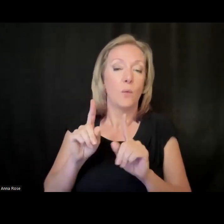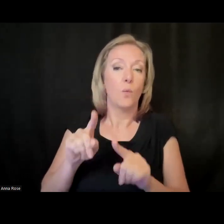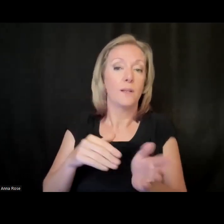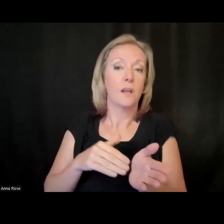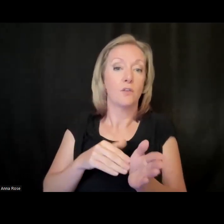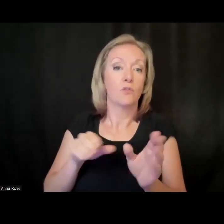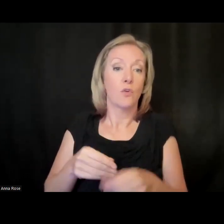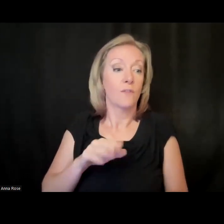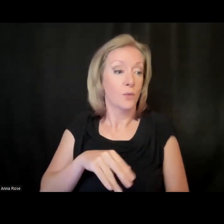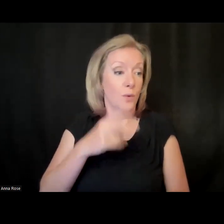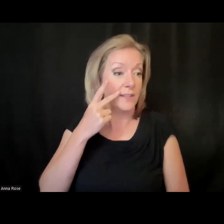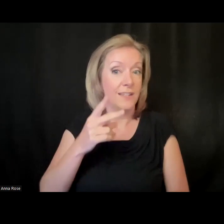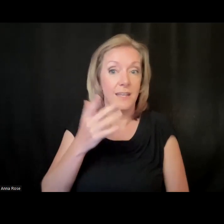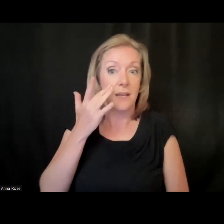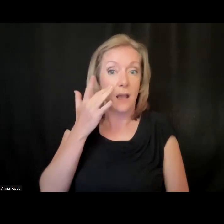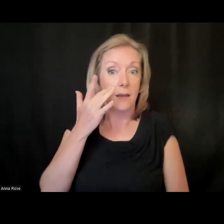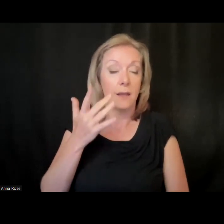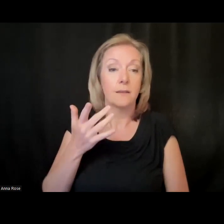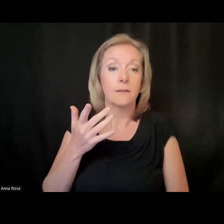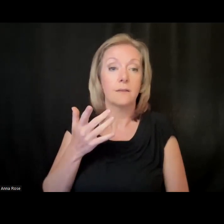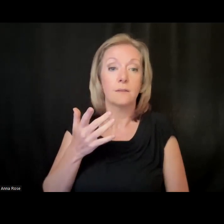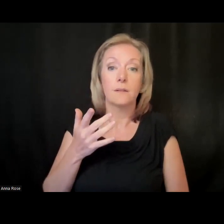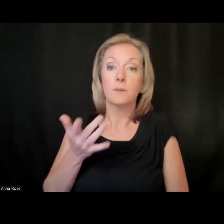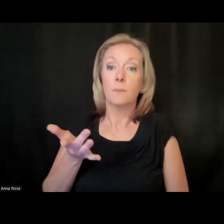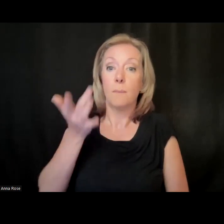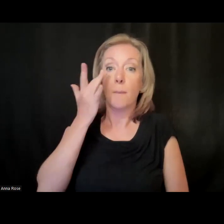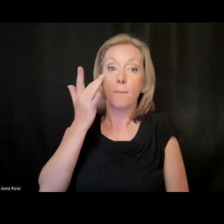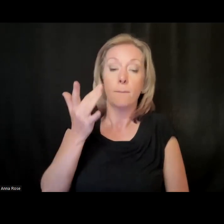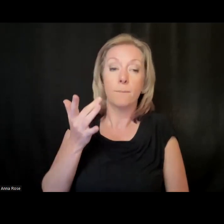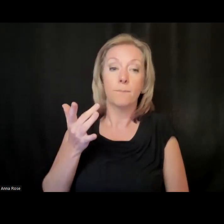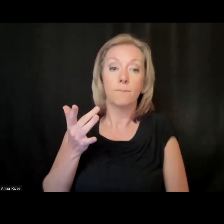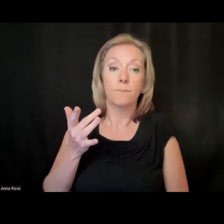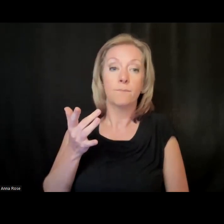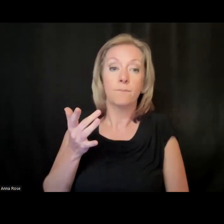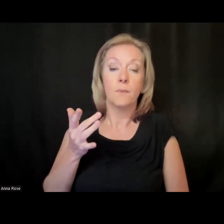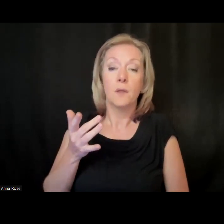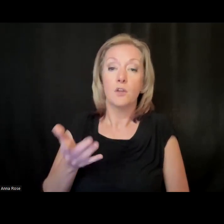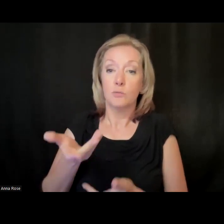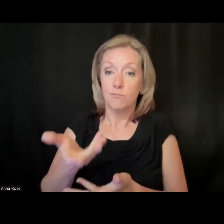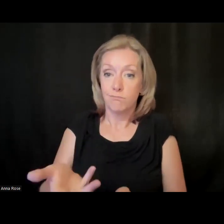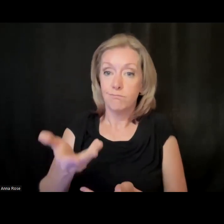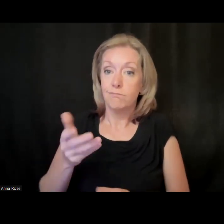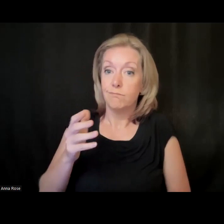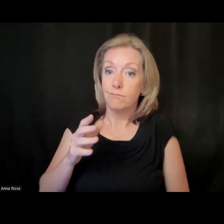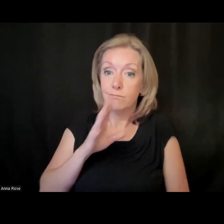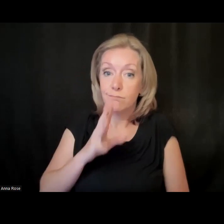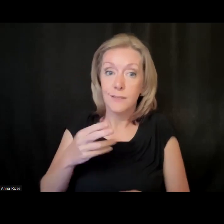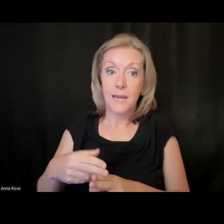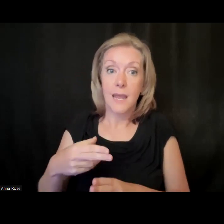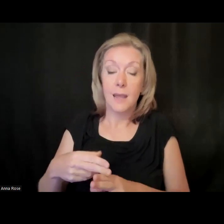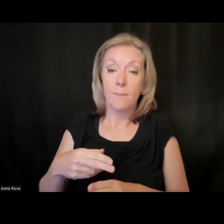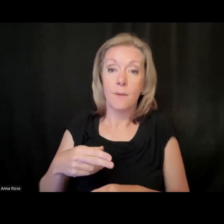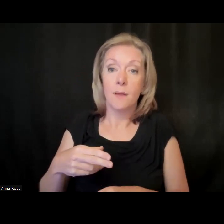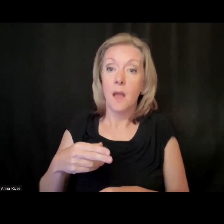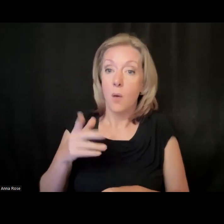said, Tanny, you want to see how the contact lens goes in? She put this little guy down. She said his name. She said, I'm going to put in your contact. And I watched this